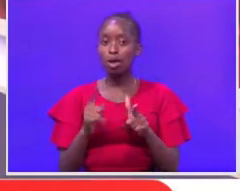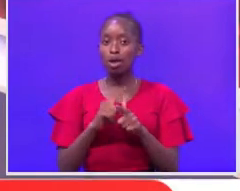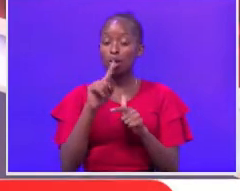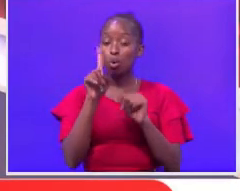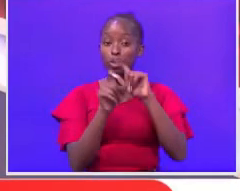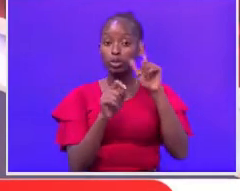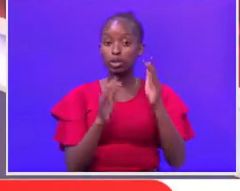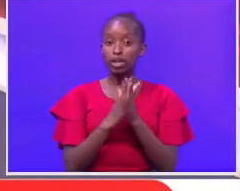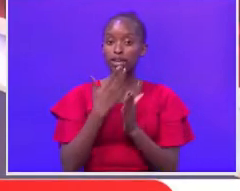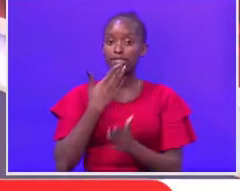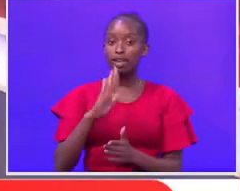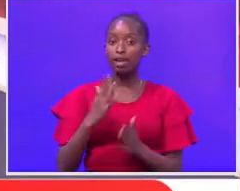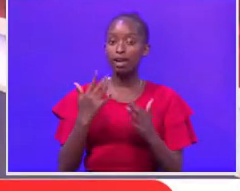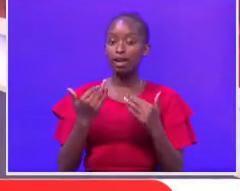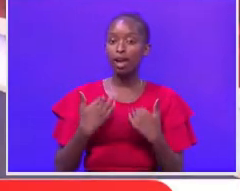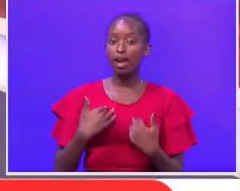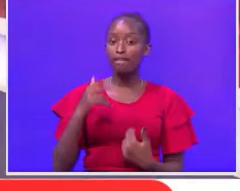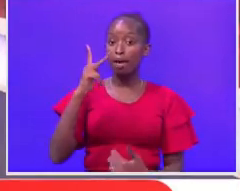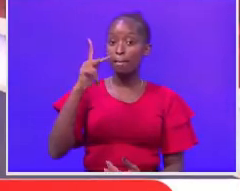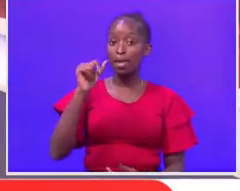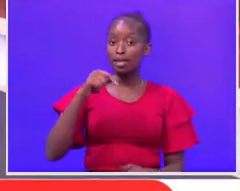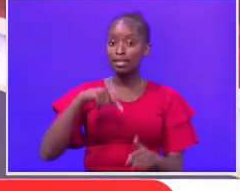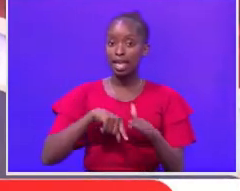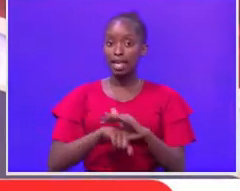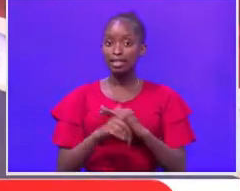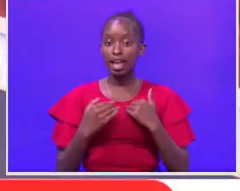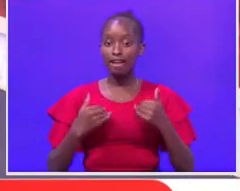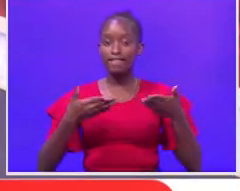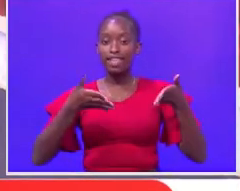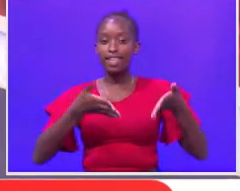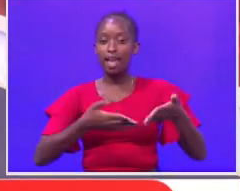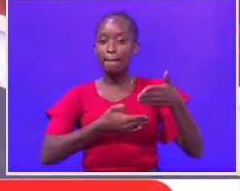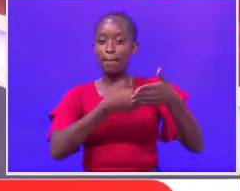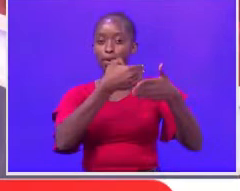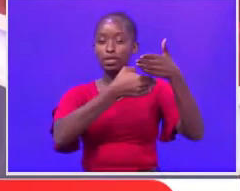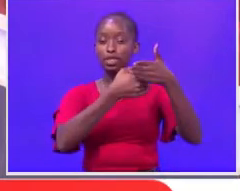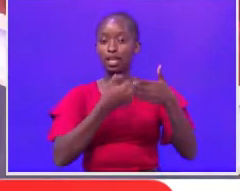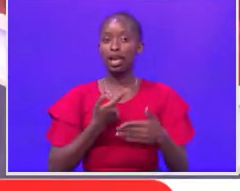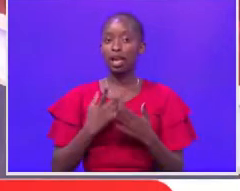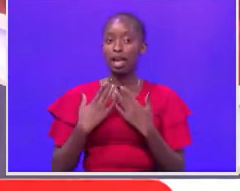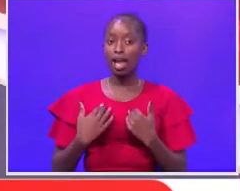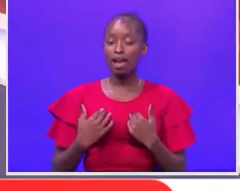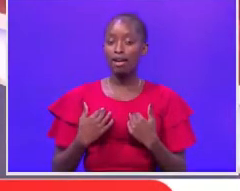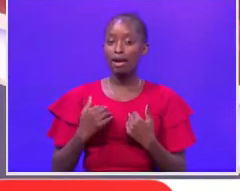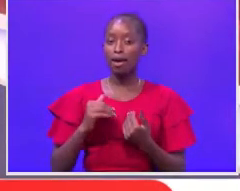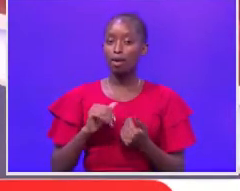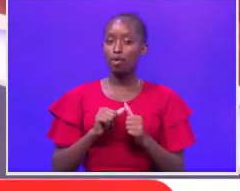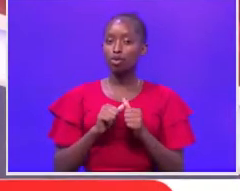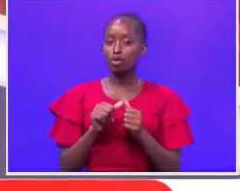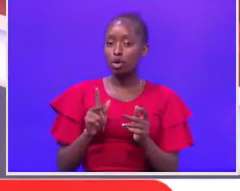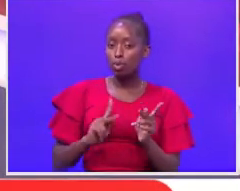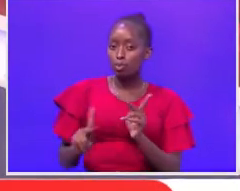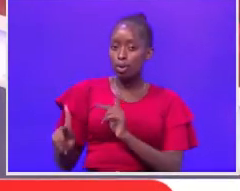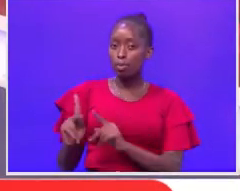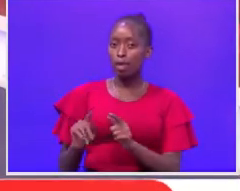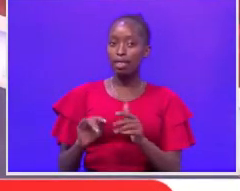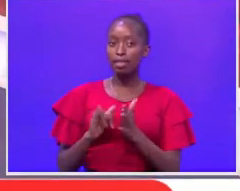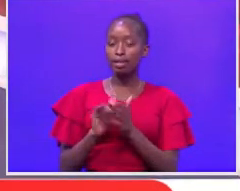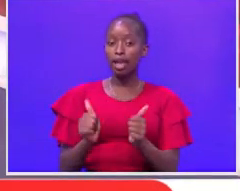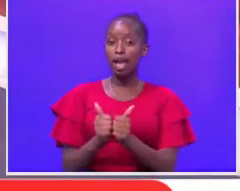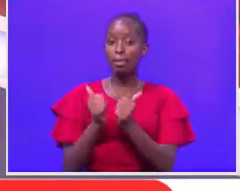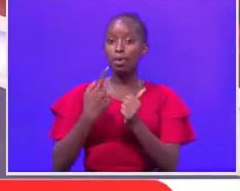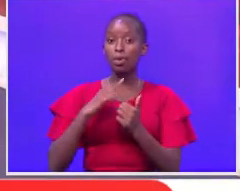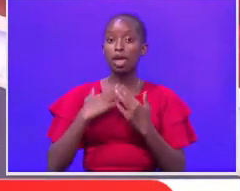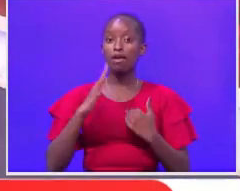feedback regarding the show. Now, PS is already in the building. She is just getting a little bit ready, and when that happens, we will have that